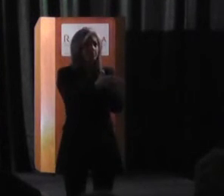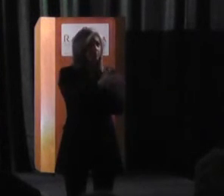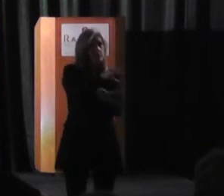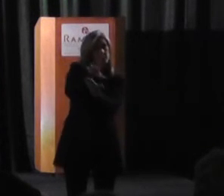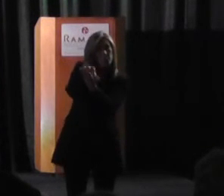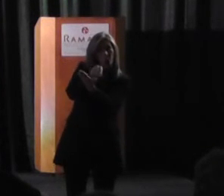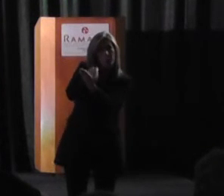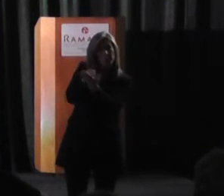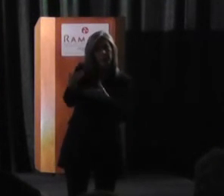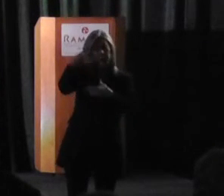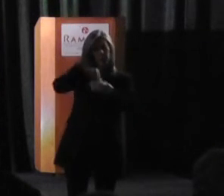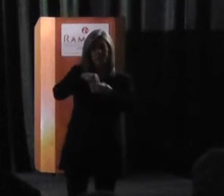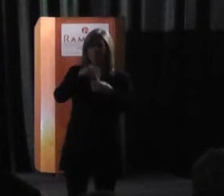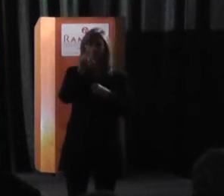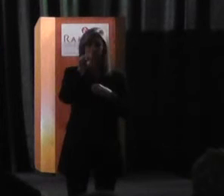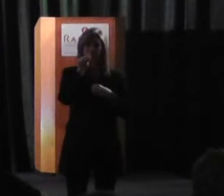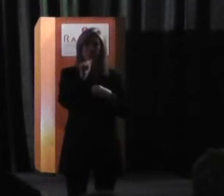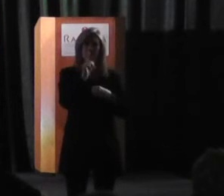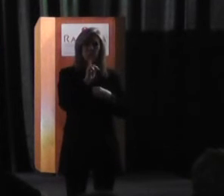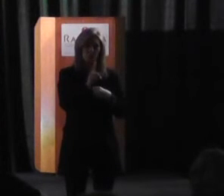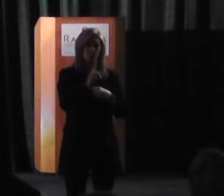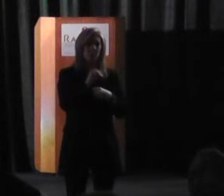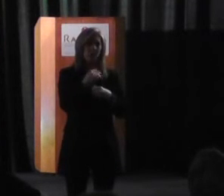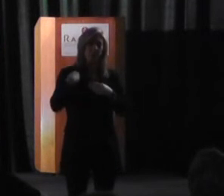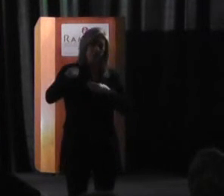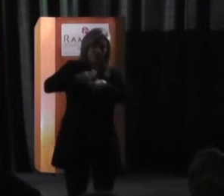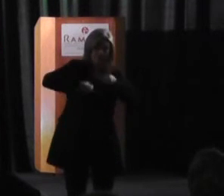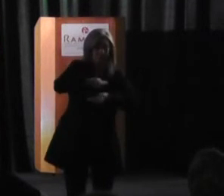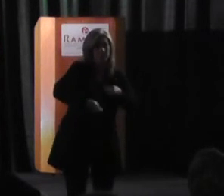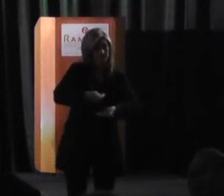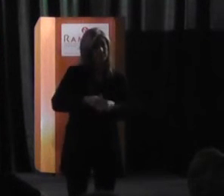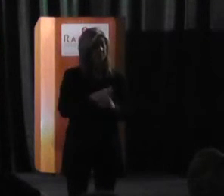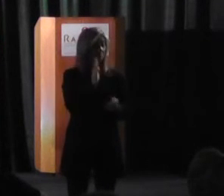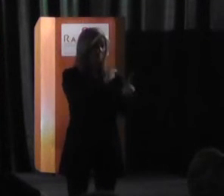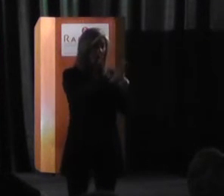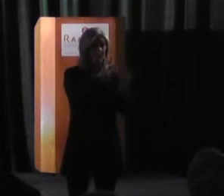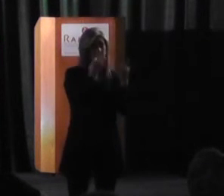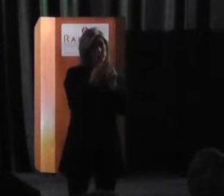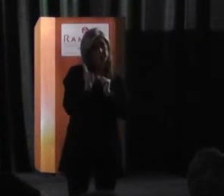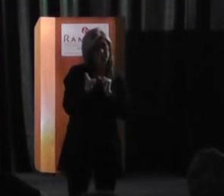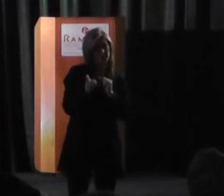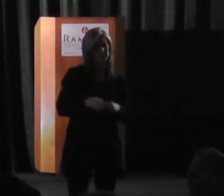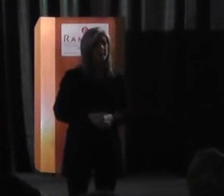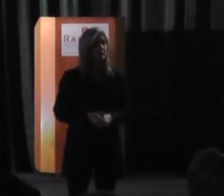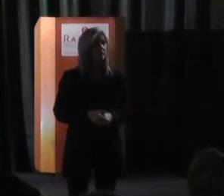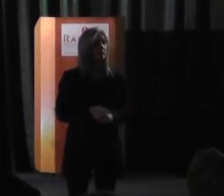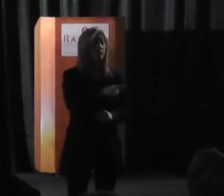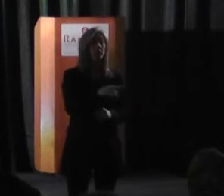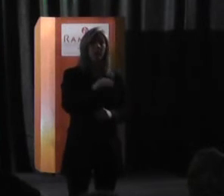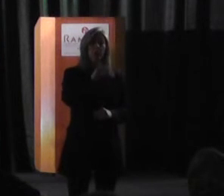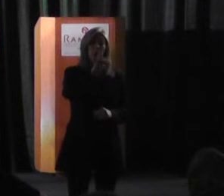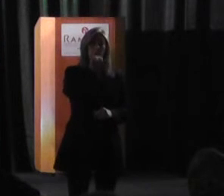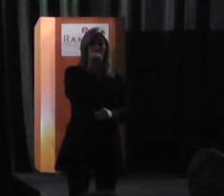more likely there's a genetic component to his stuttering because he has a family history of stuttering. He was quite affected by his stuttering